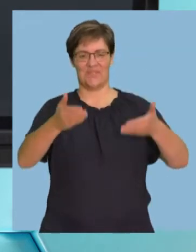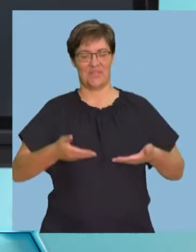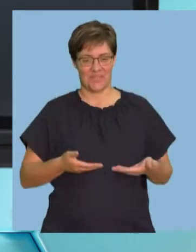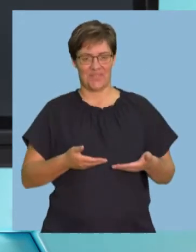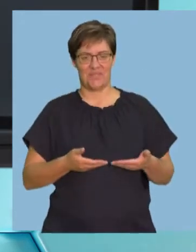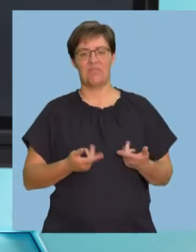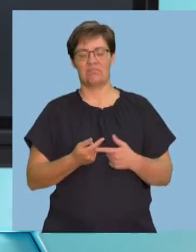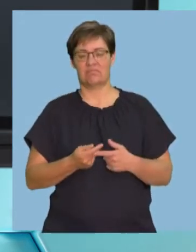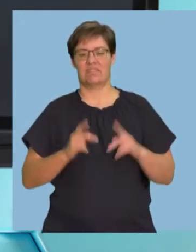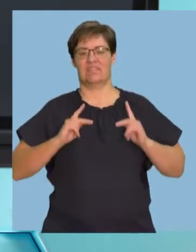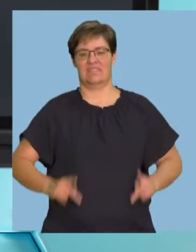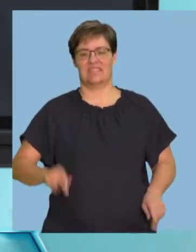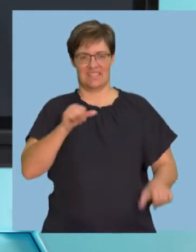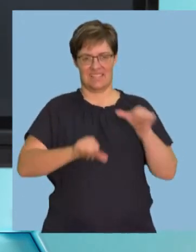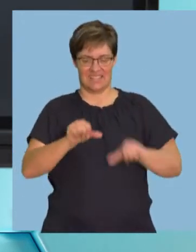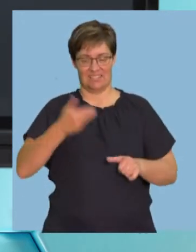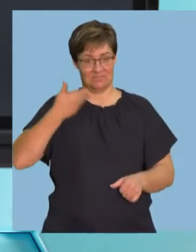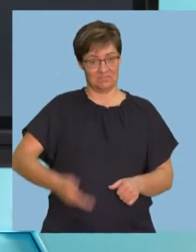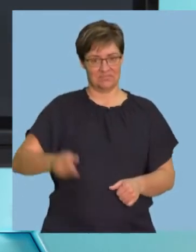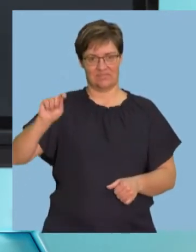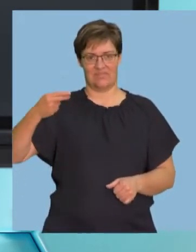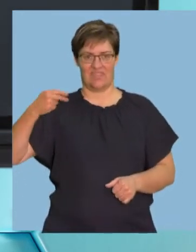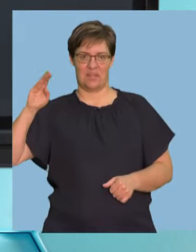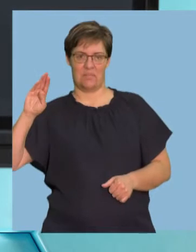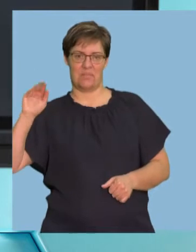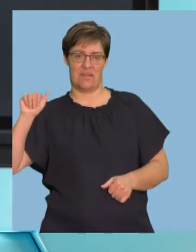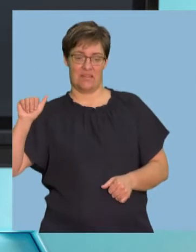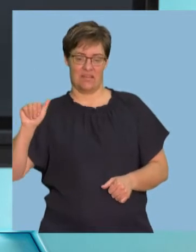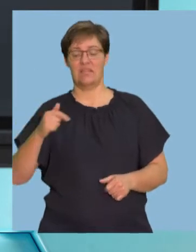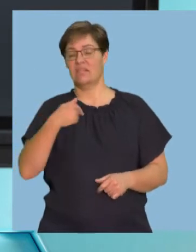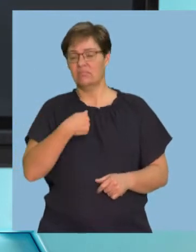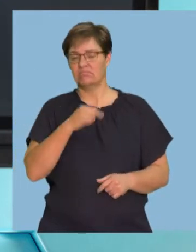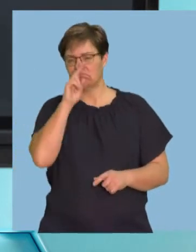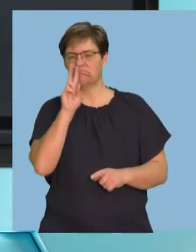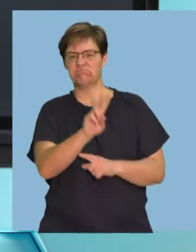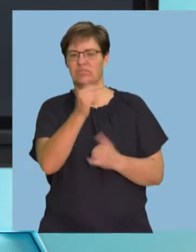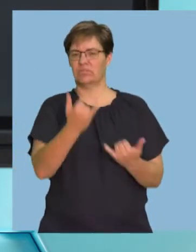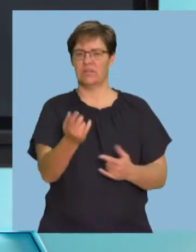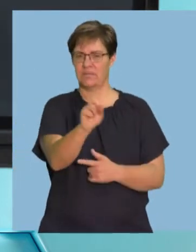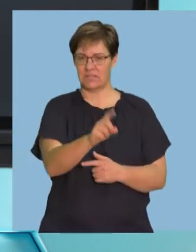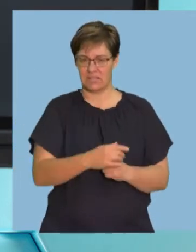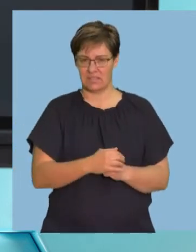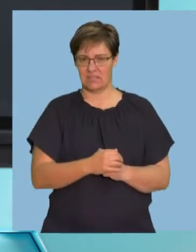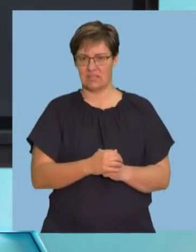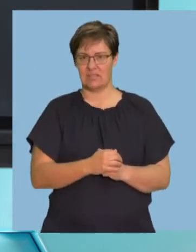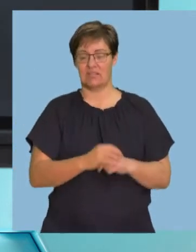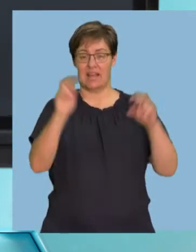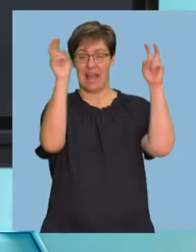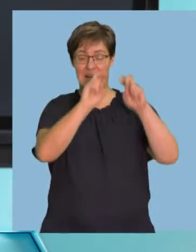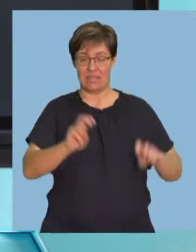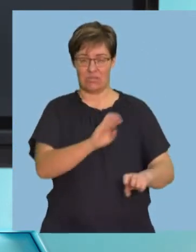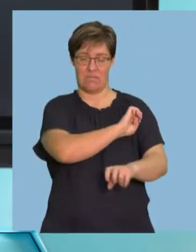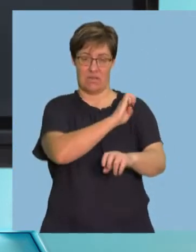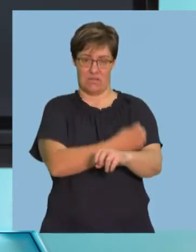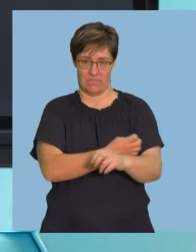everyone to our session for physical sciences. My name is Temba. Today we are focusing our attention on electrical power. So